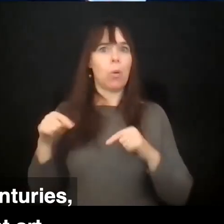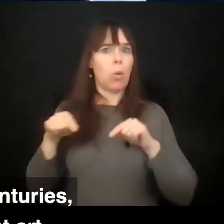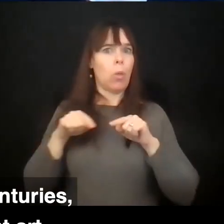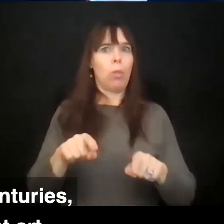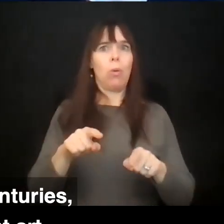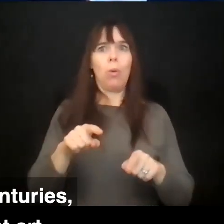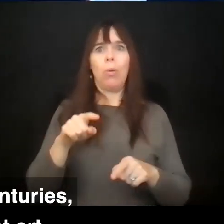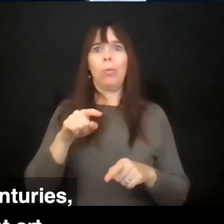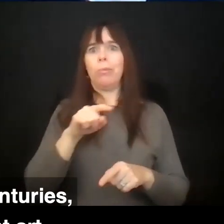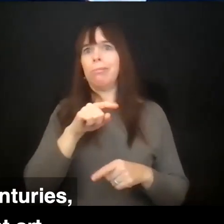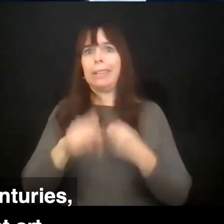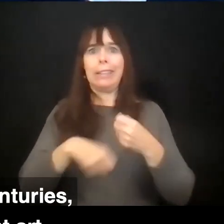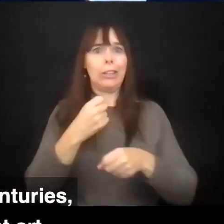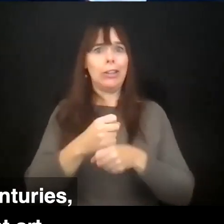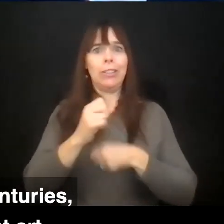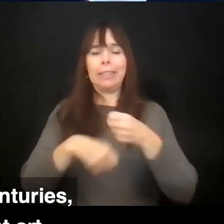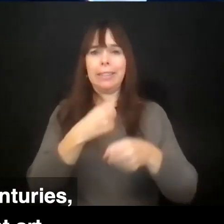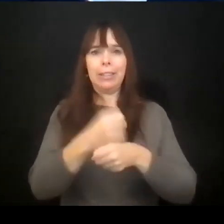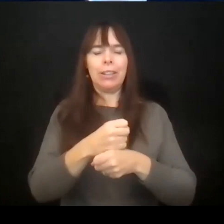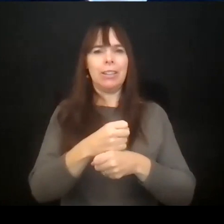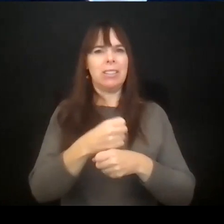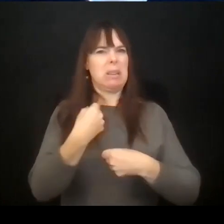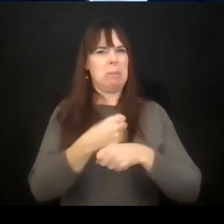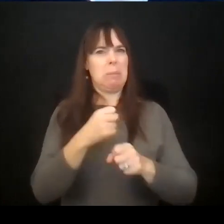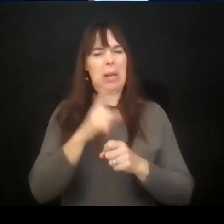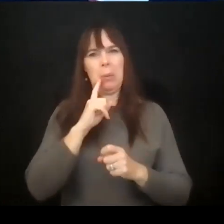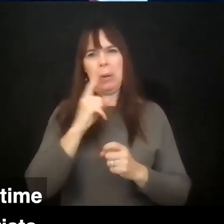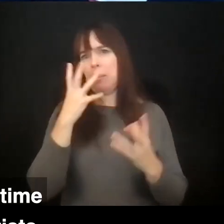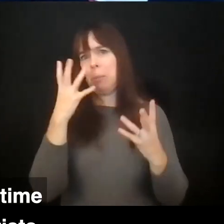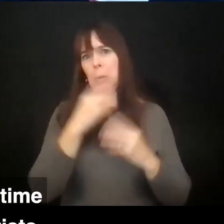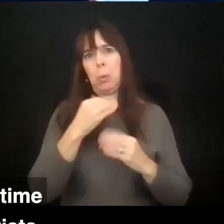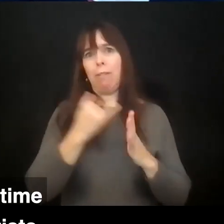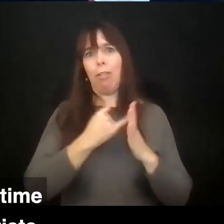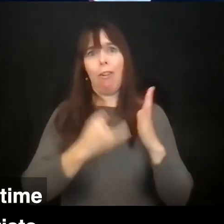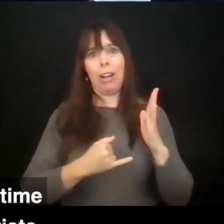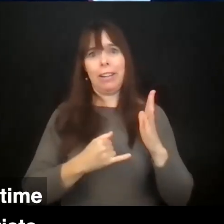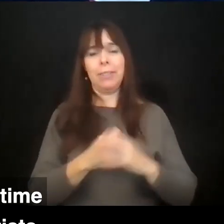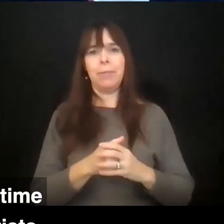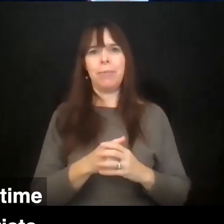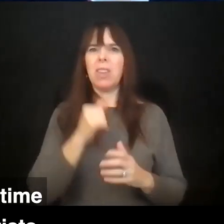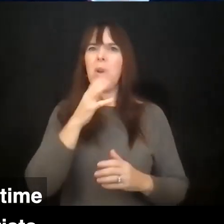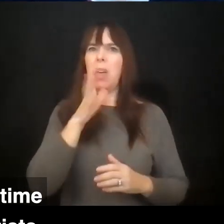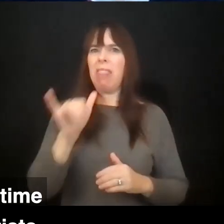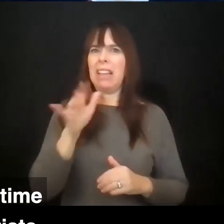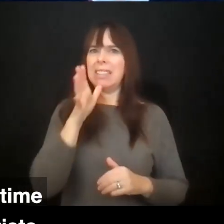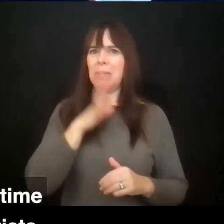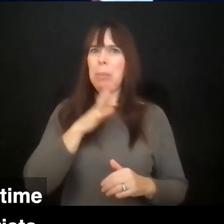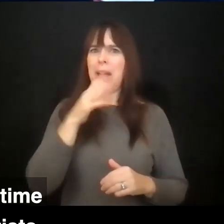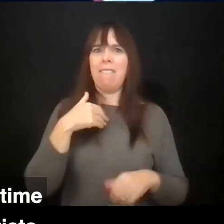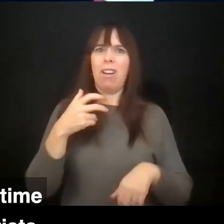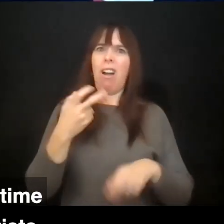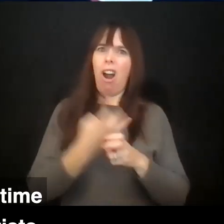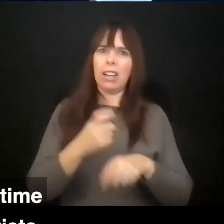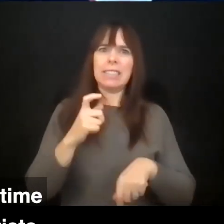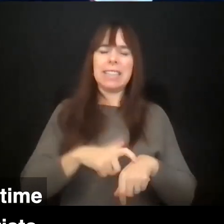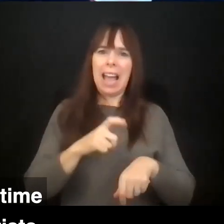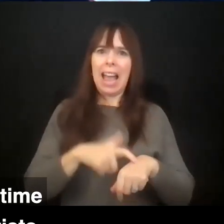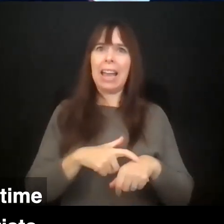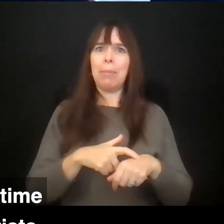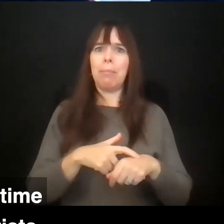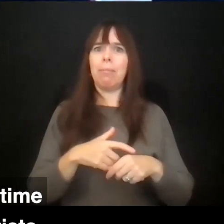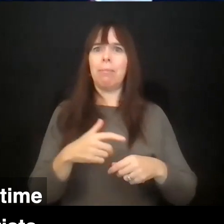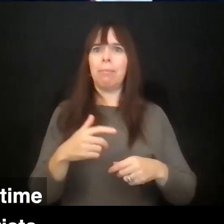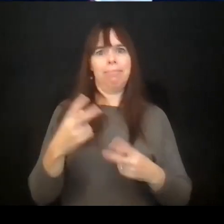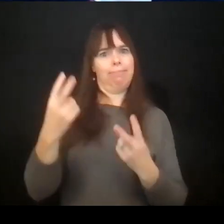centuries, made some magnificent art. Women had a difficult time being